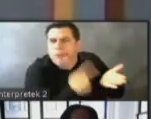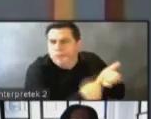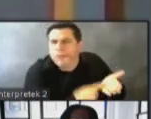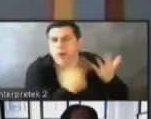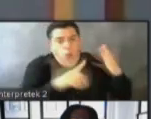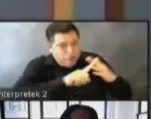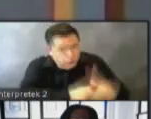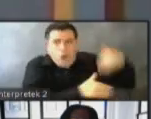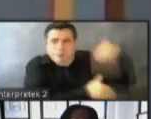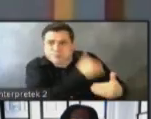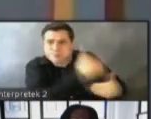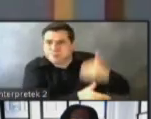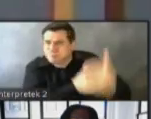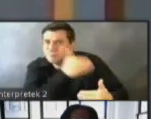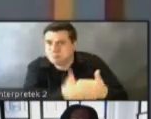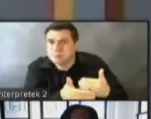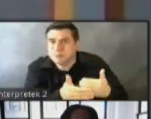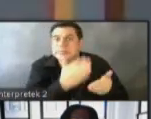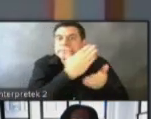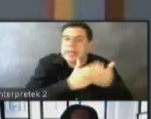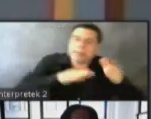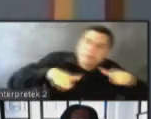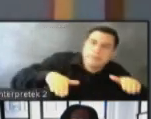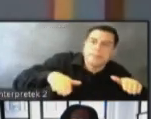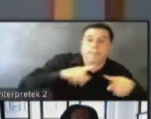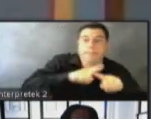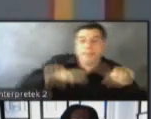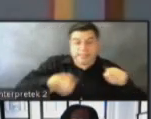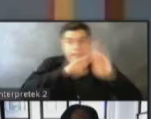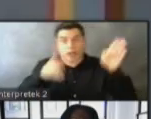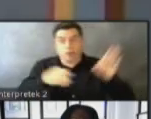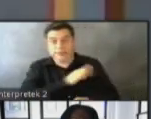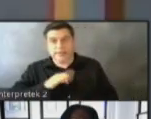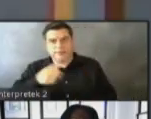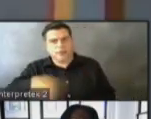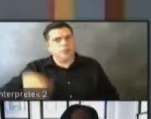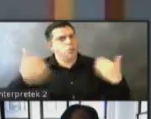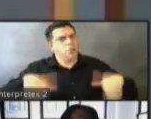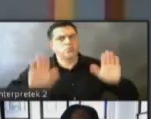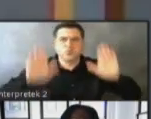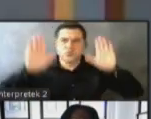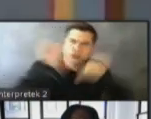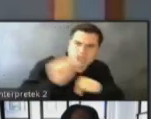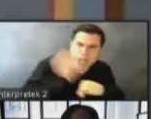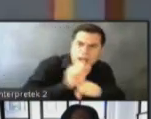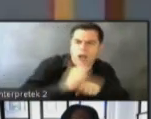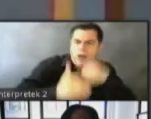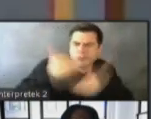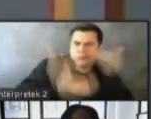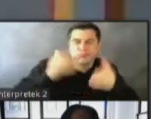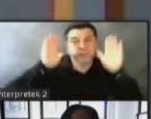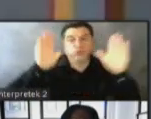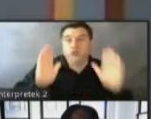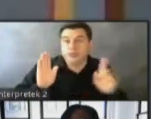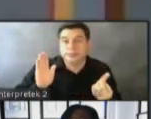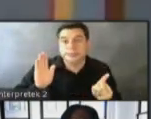progress. Our housing staff is doing a terrific job of moving these things forward. You know, the Assistant Manager Bowie